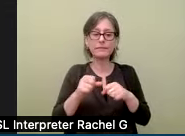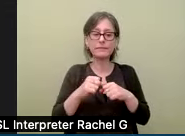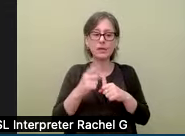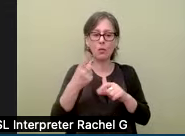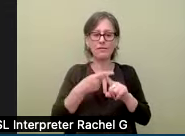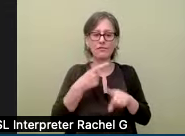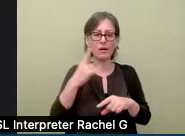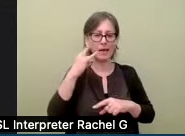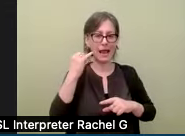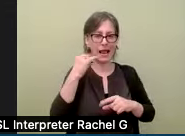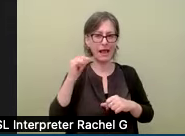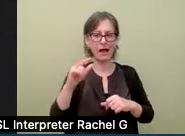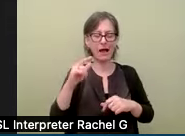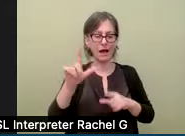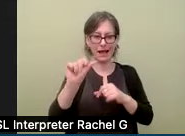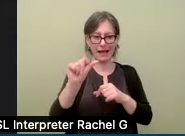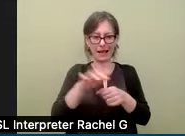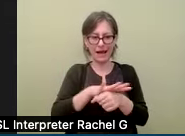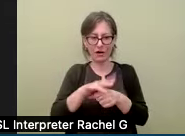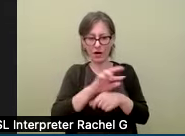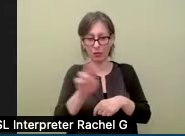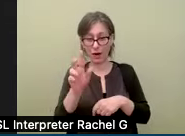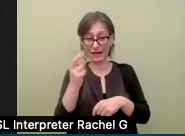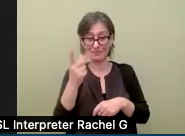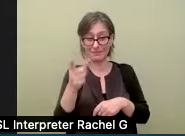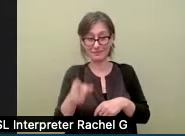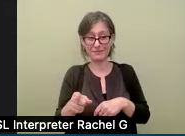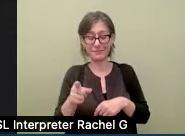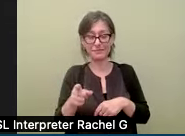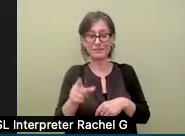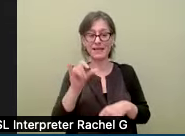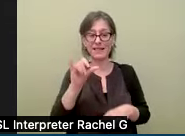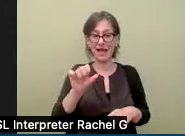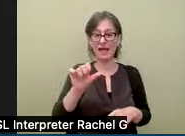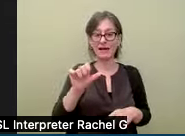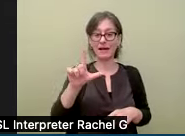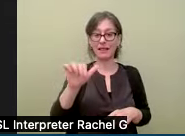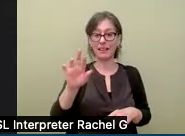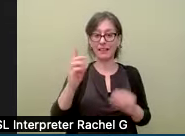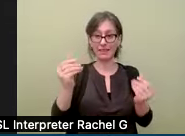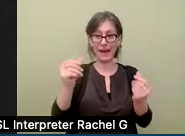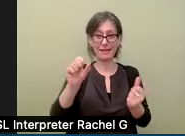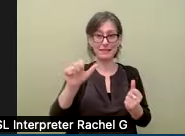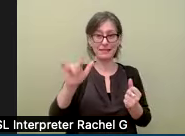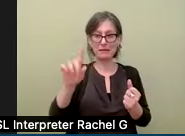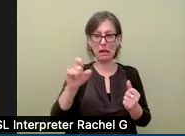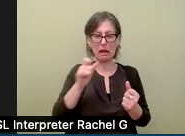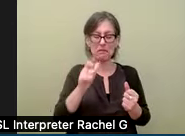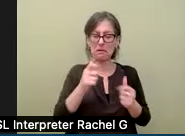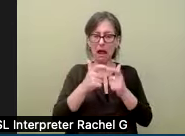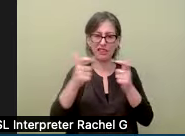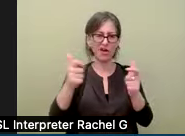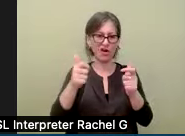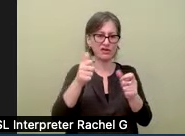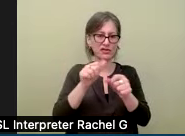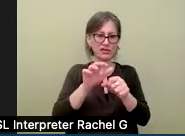Los Angeles, as shown in the figure on the right. A submarine landslide will generally not be large enough to travel great distances,